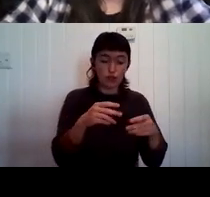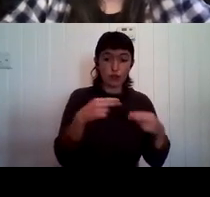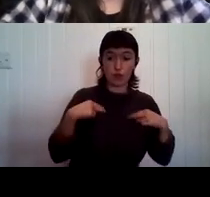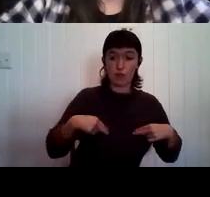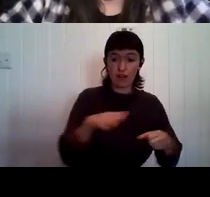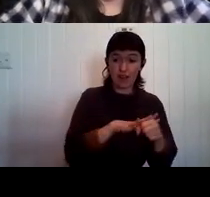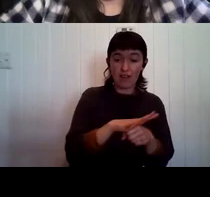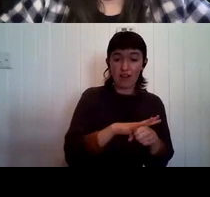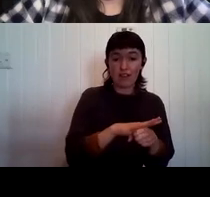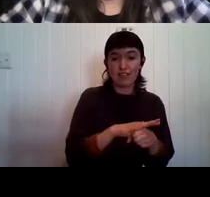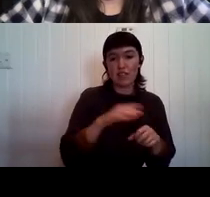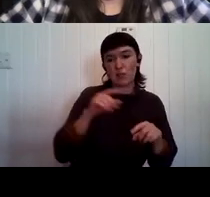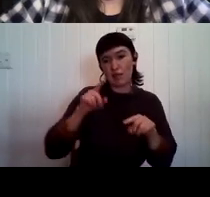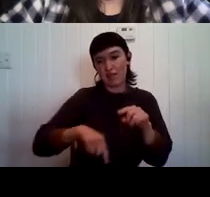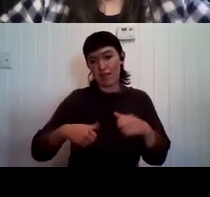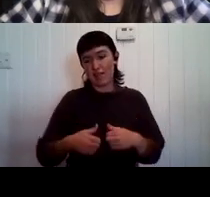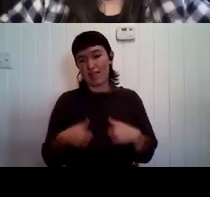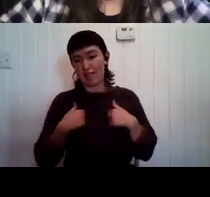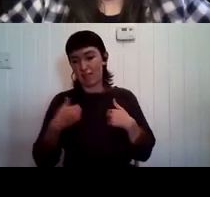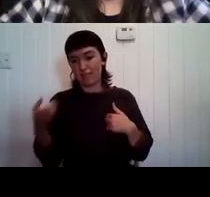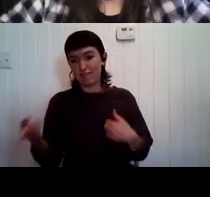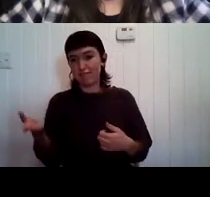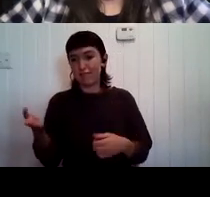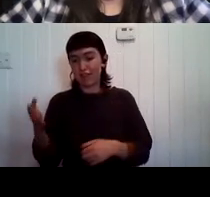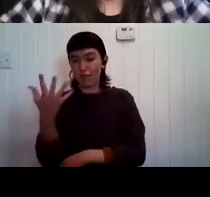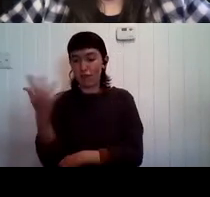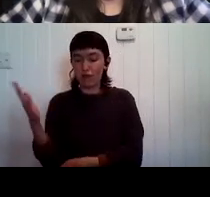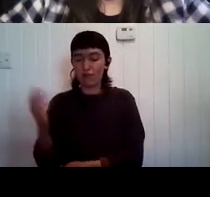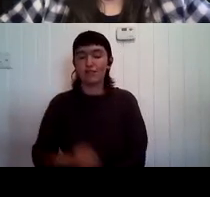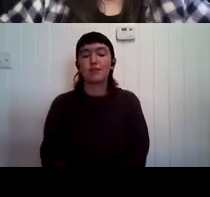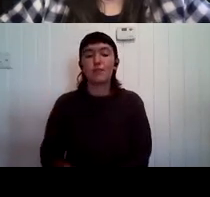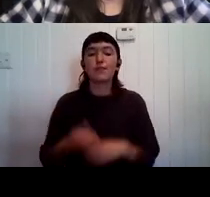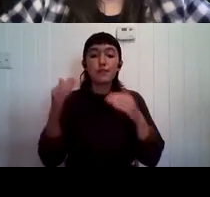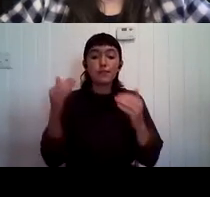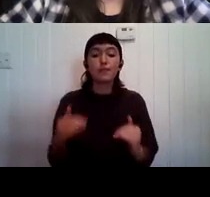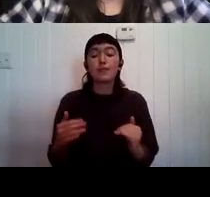So we talked about zoonotic diseases. And this,